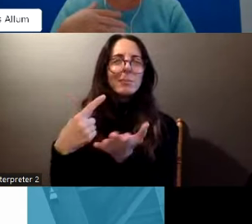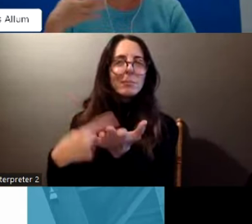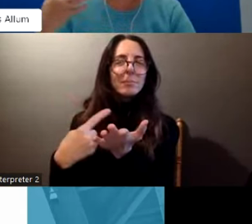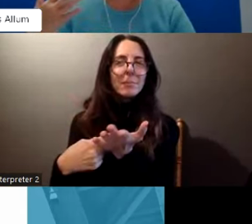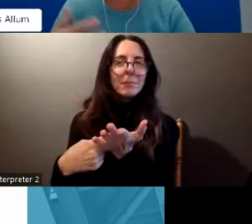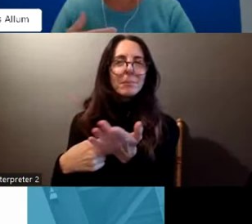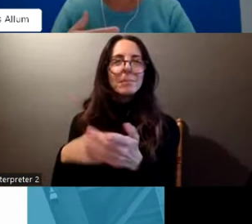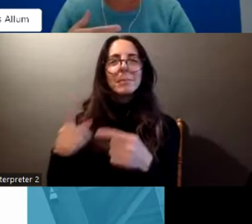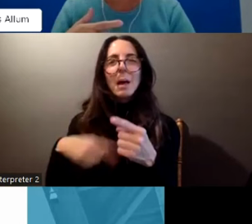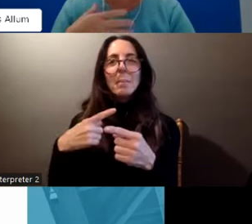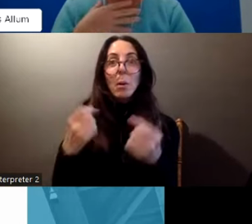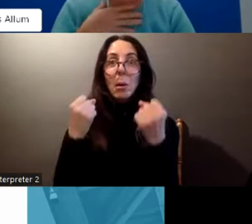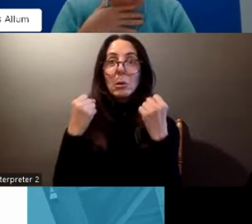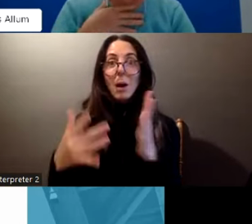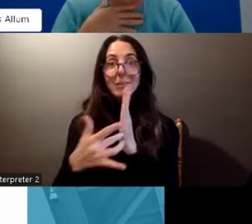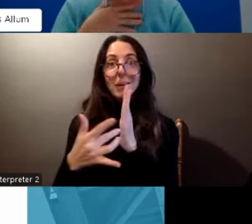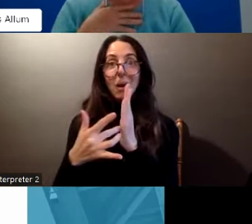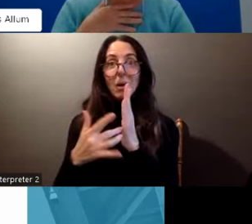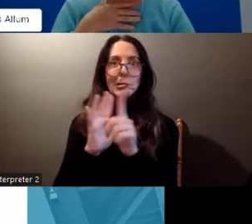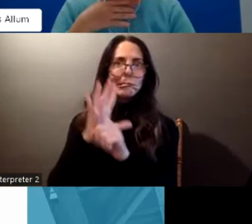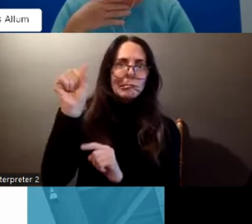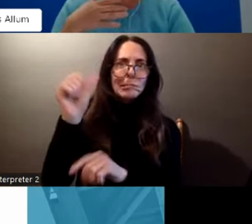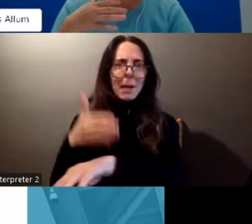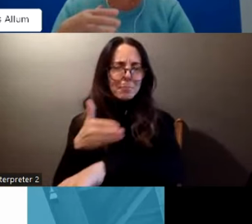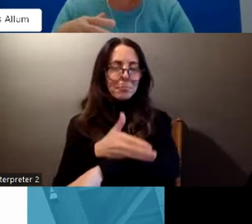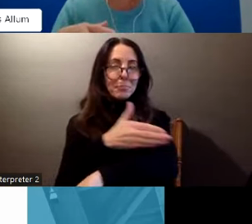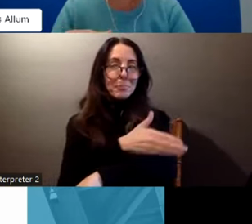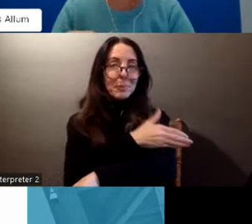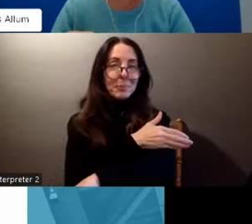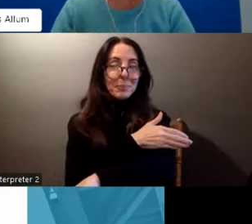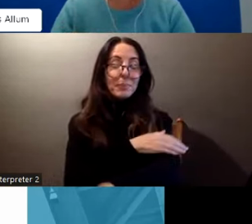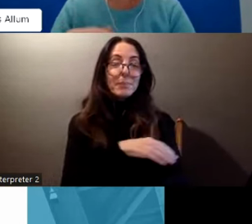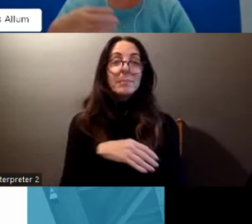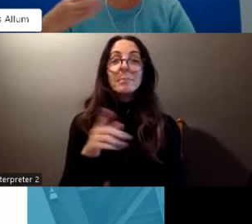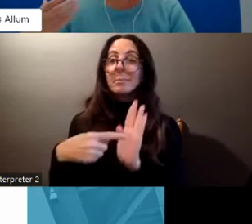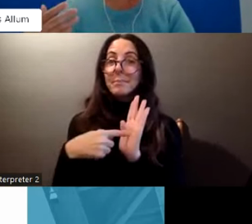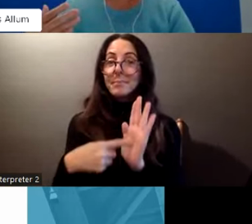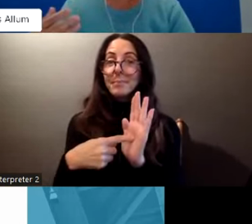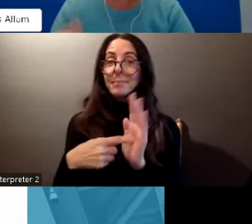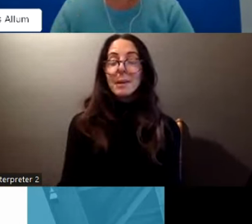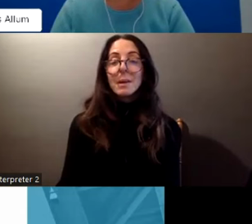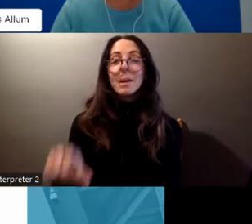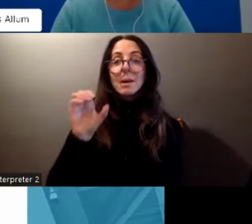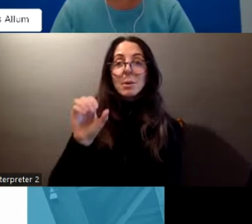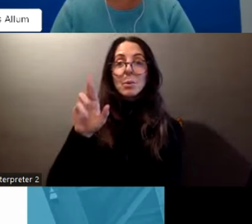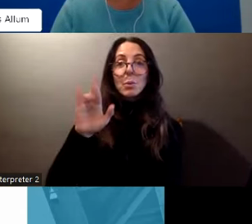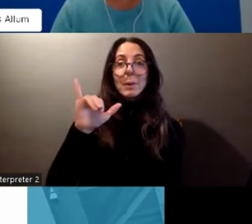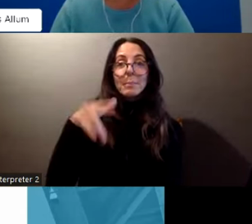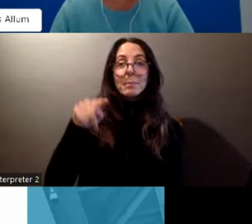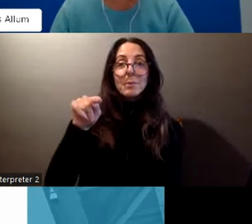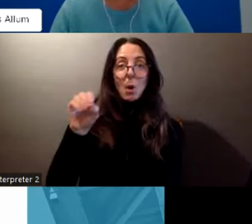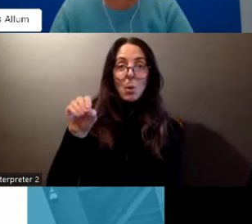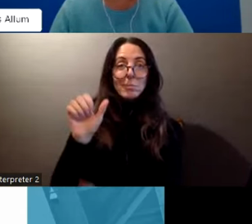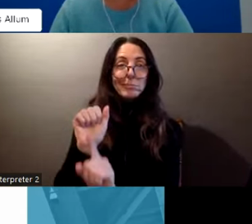there's advances in technology. And one of the things is that, crypto scams are where